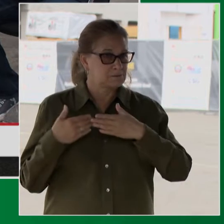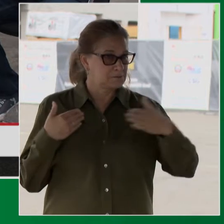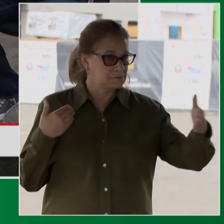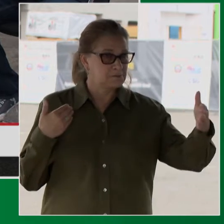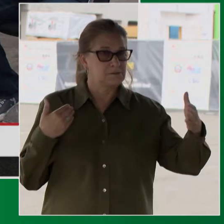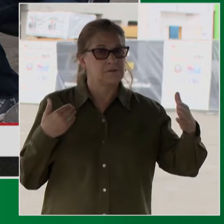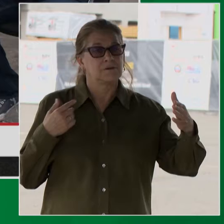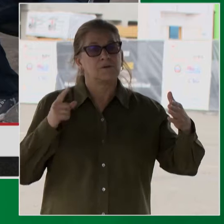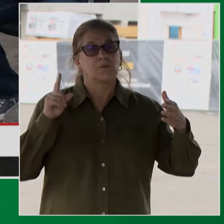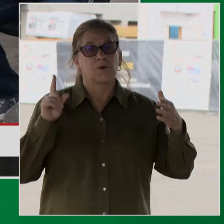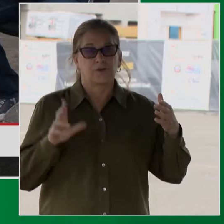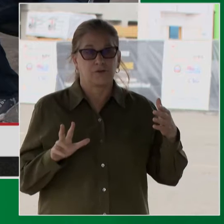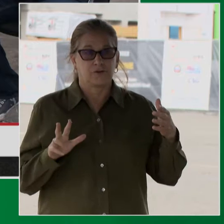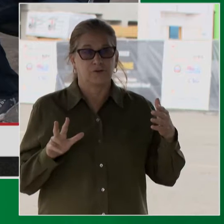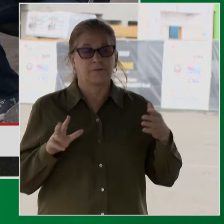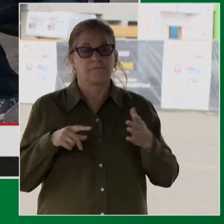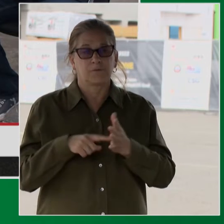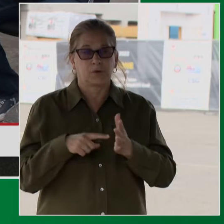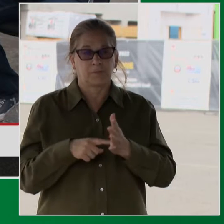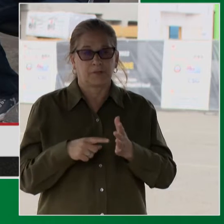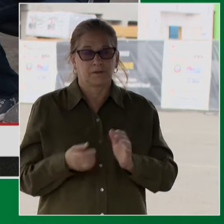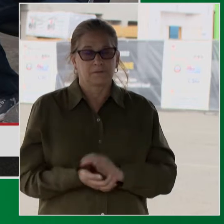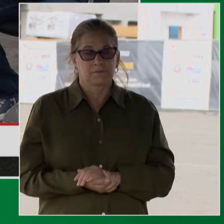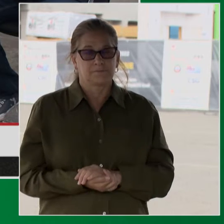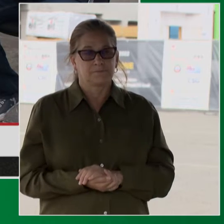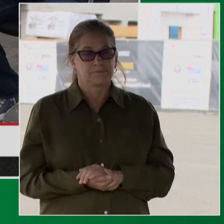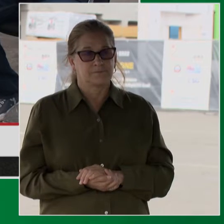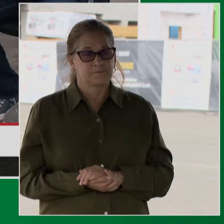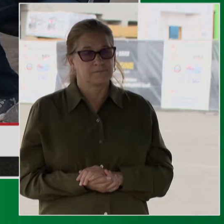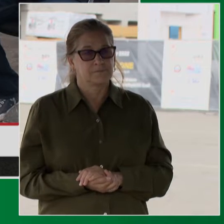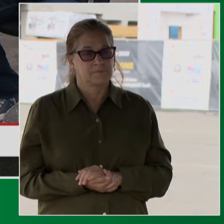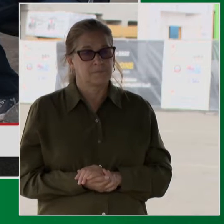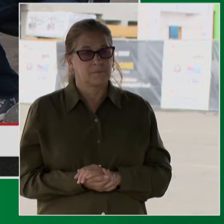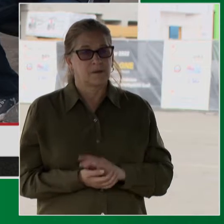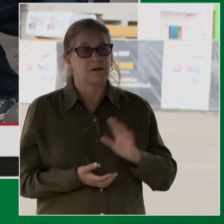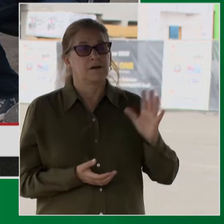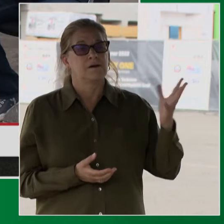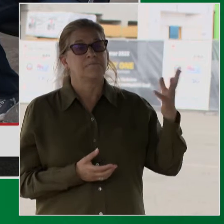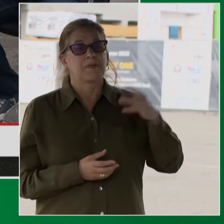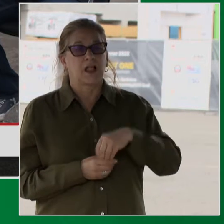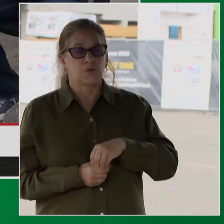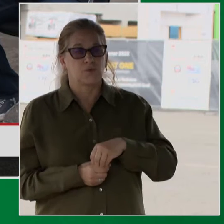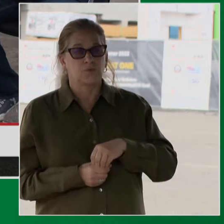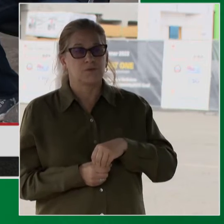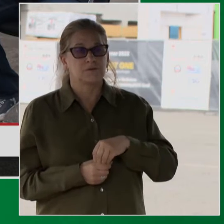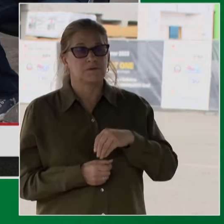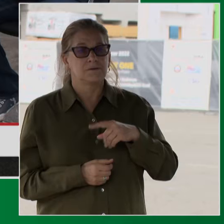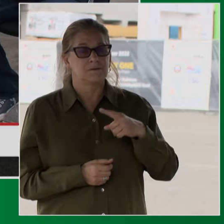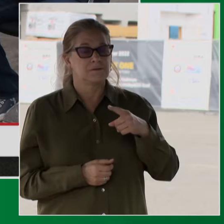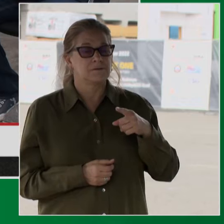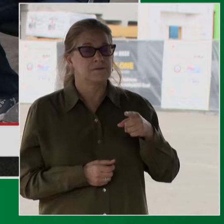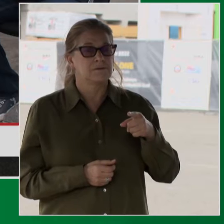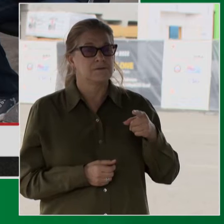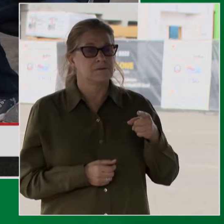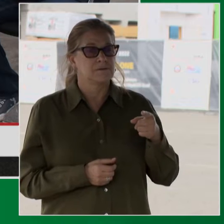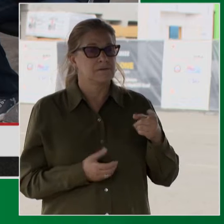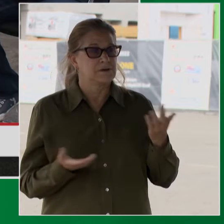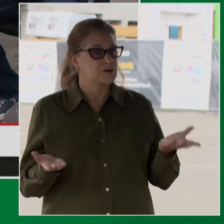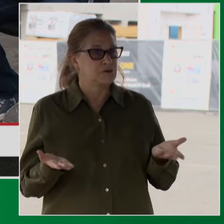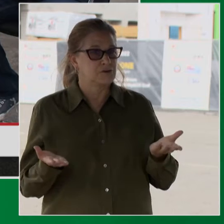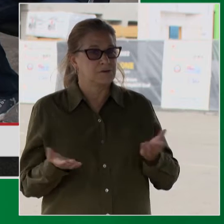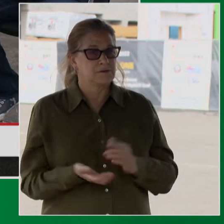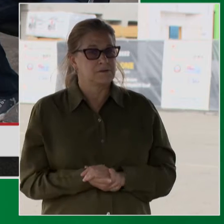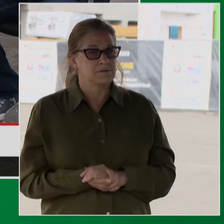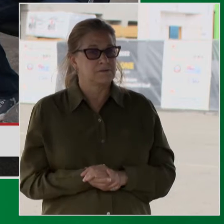12,000 affordable units by 2025 as well, including making us the first jurisdiction in the country to have affordable housing goals